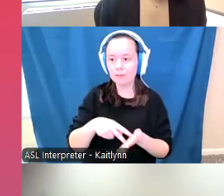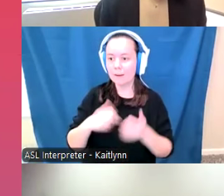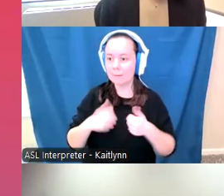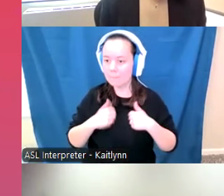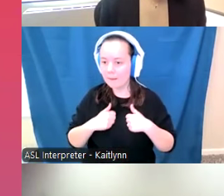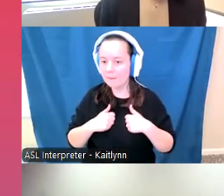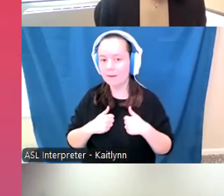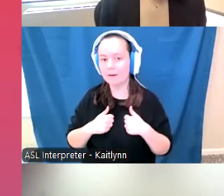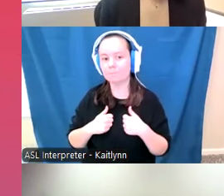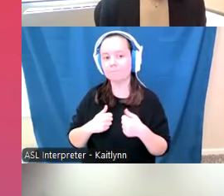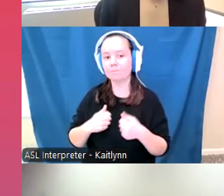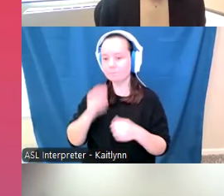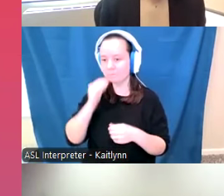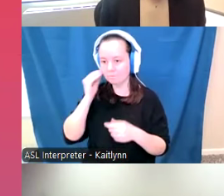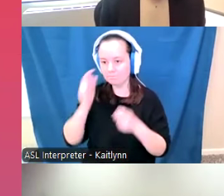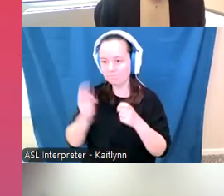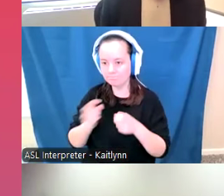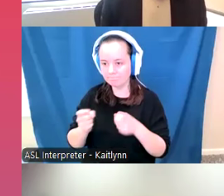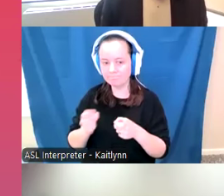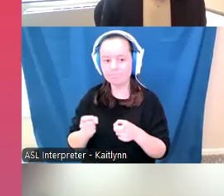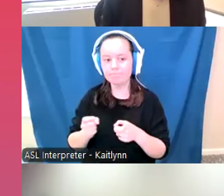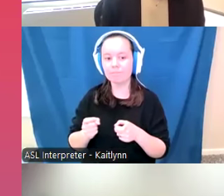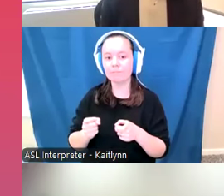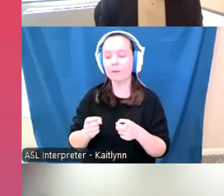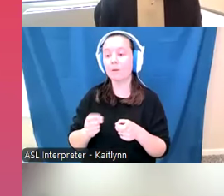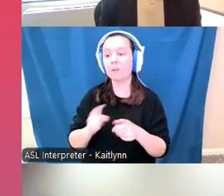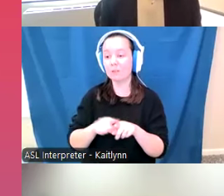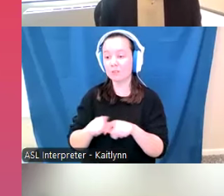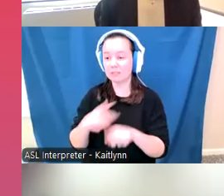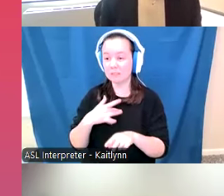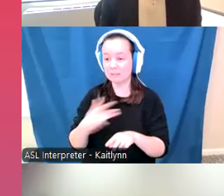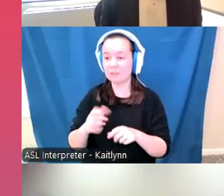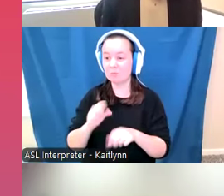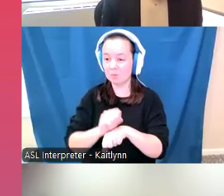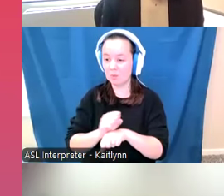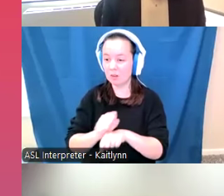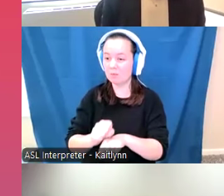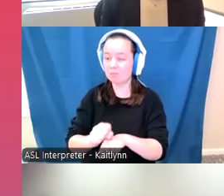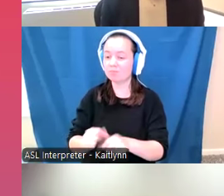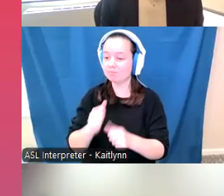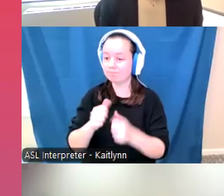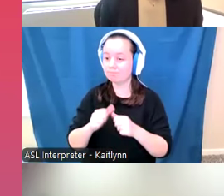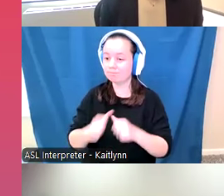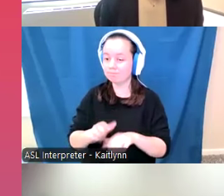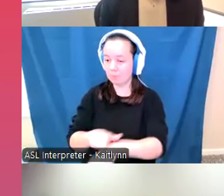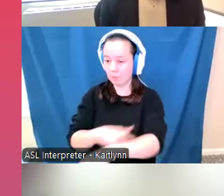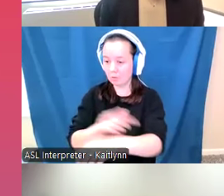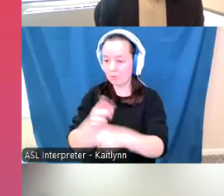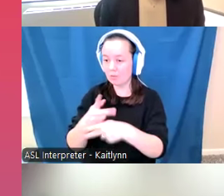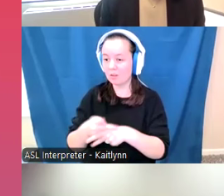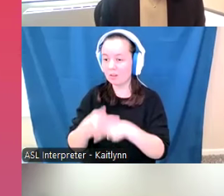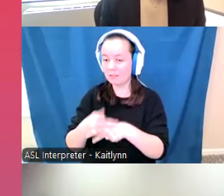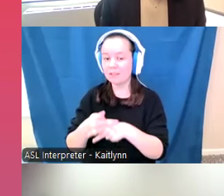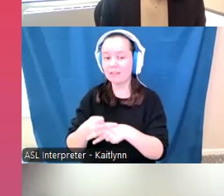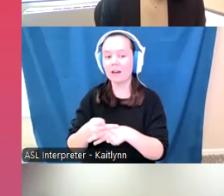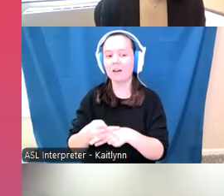These occupations also work across long-term care settings, including in private homes, in community-based residential